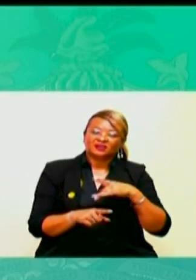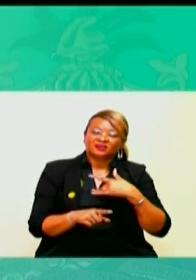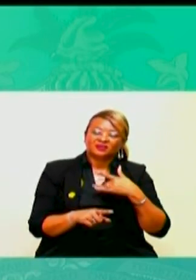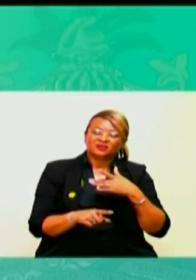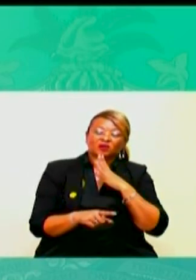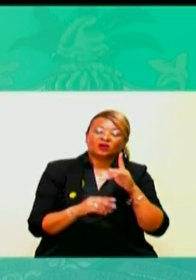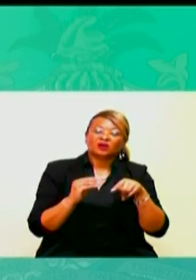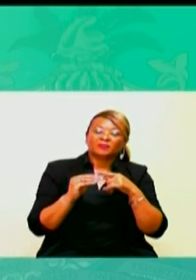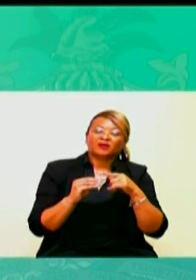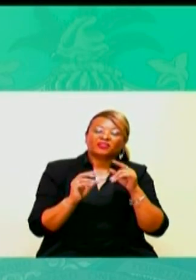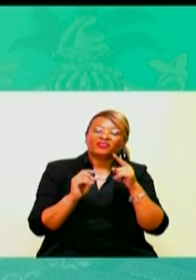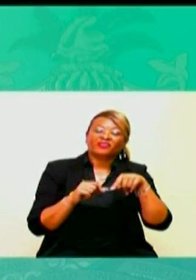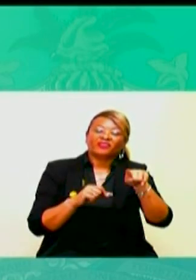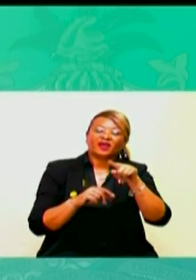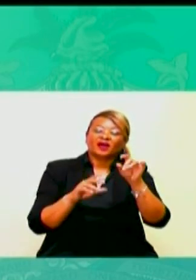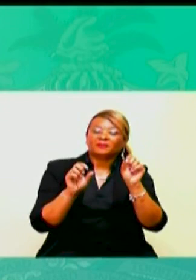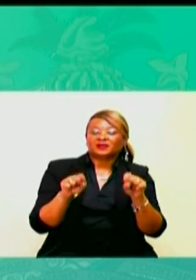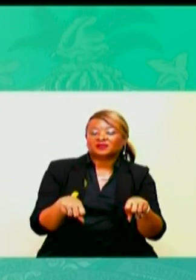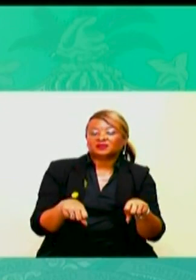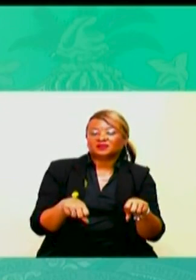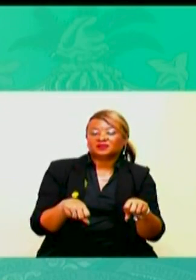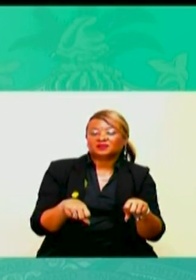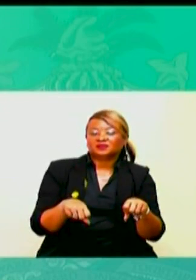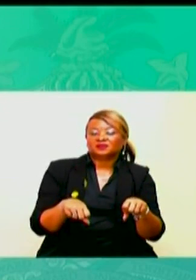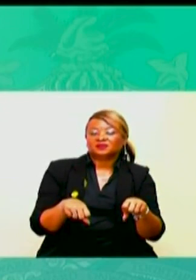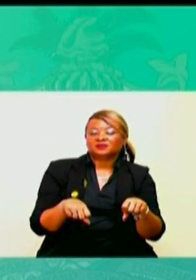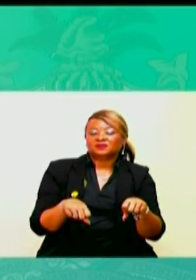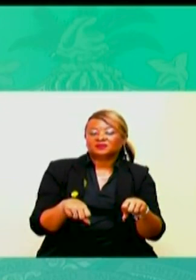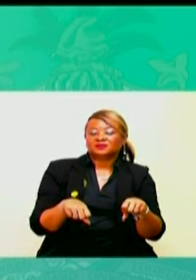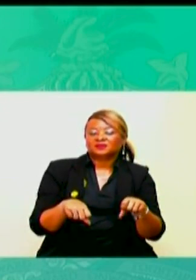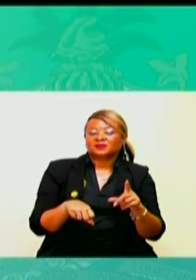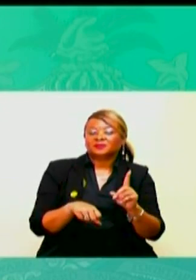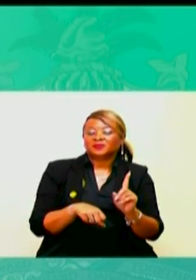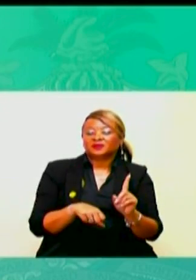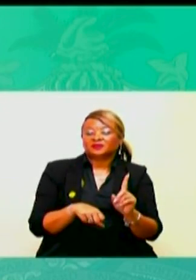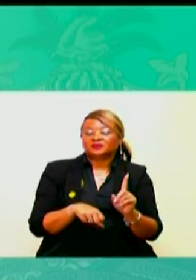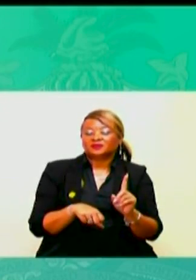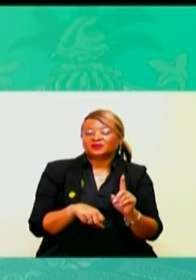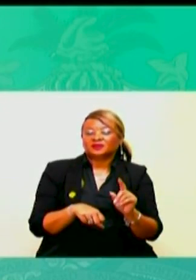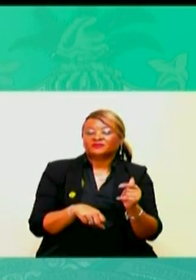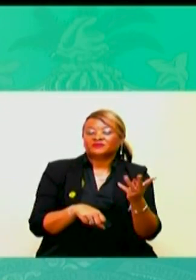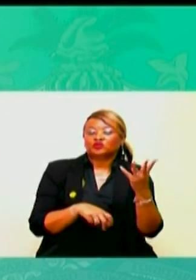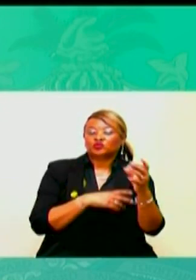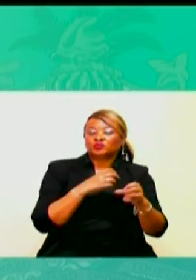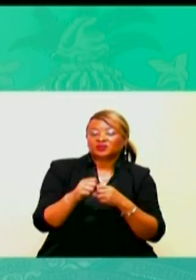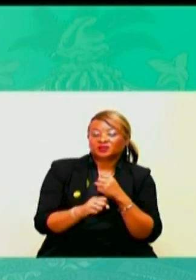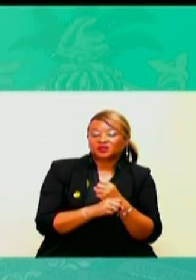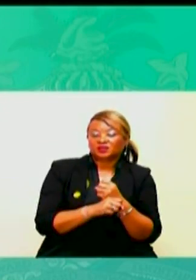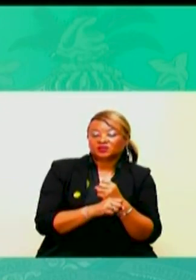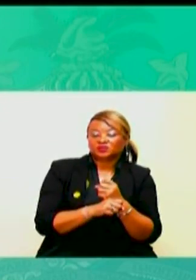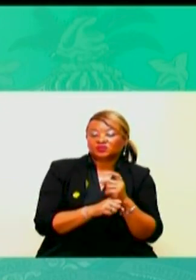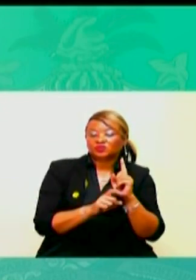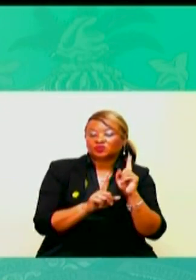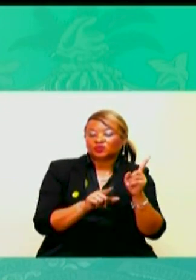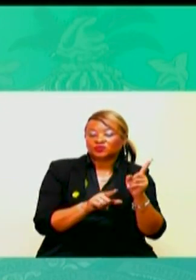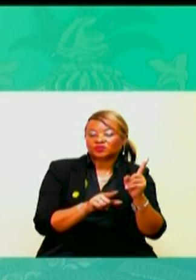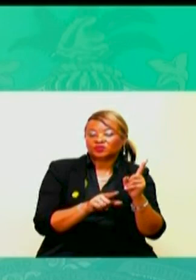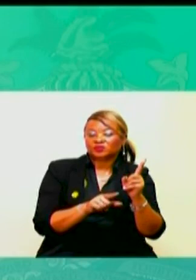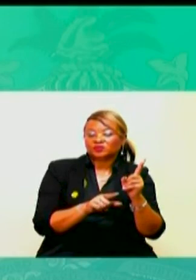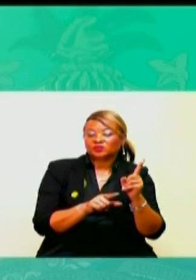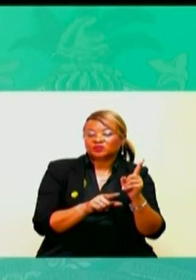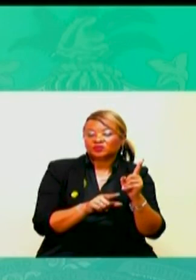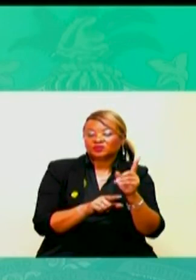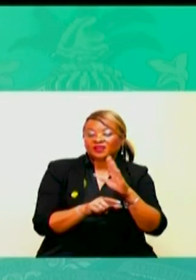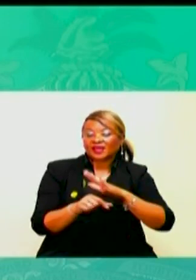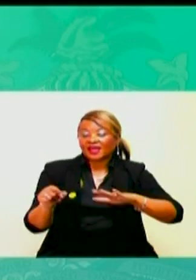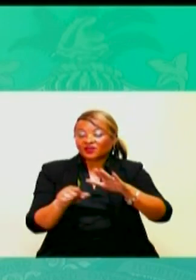or ability. My Lord, what an insult. But yet, in another few years, you can traverse through those communities and ask them to support your